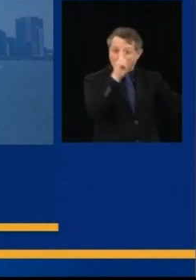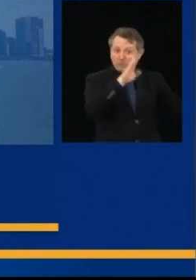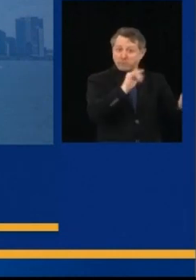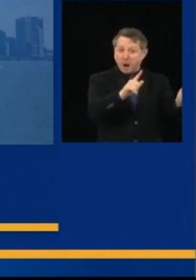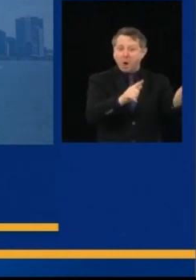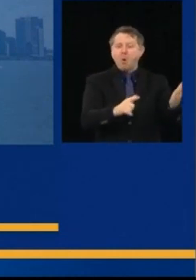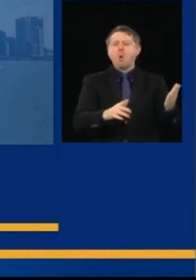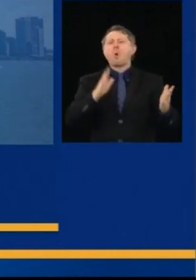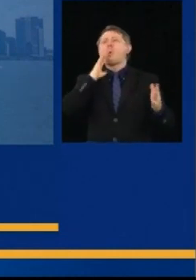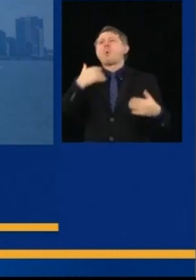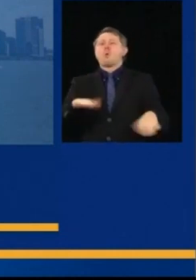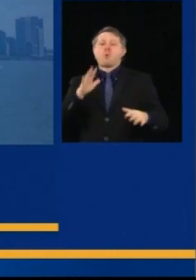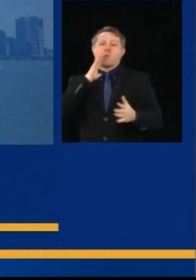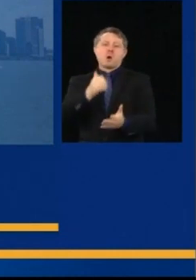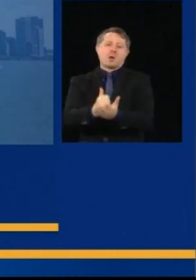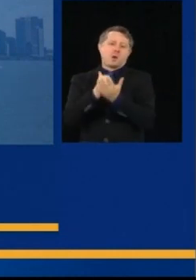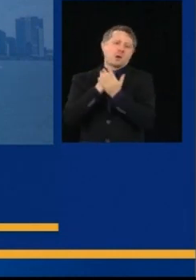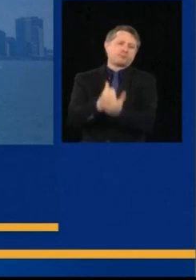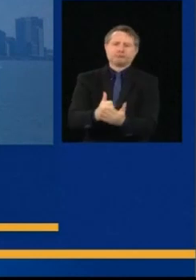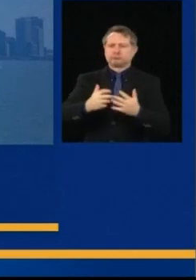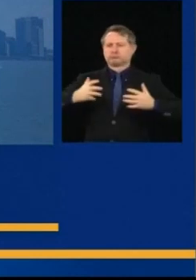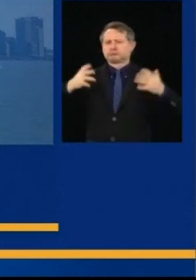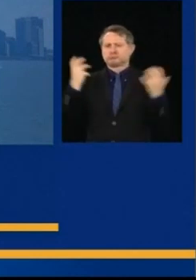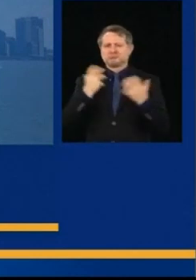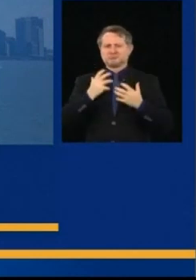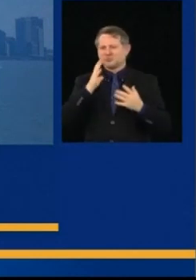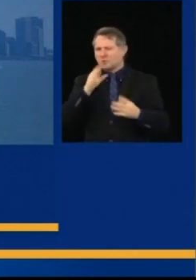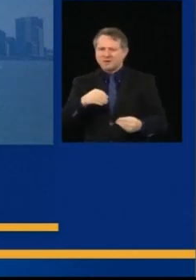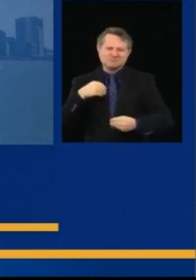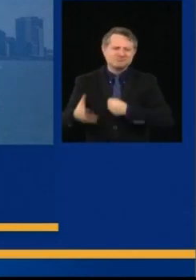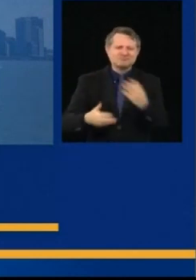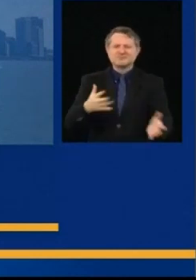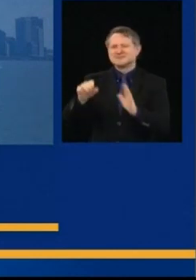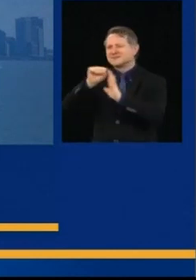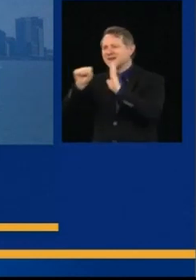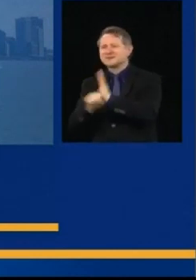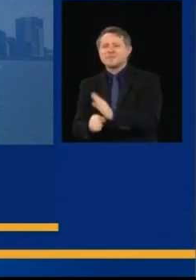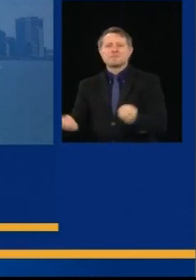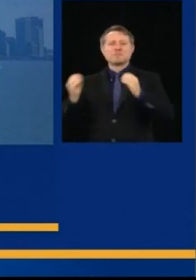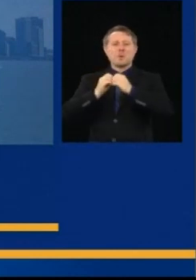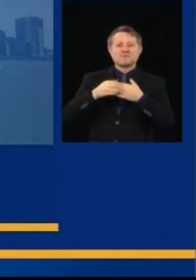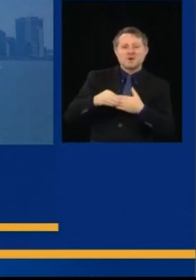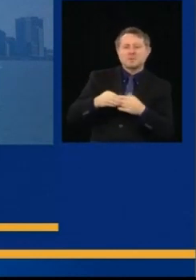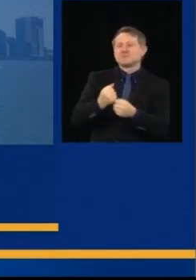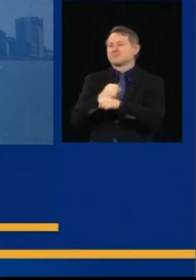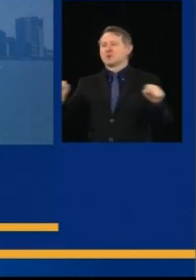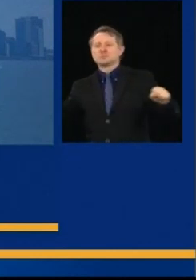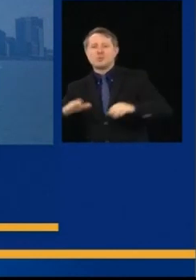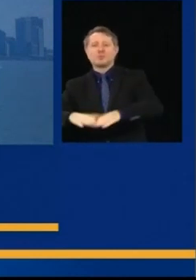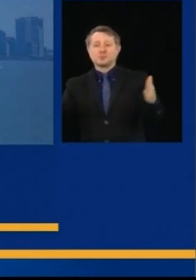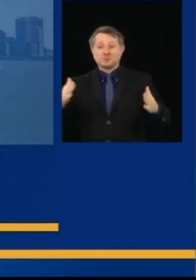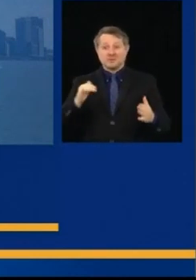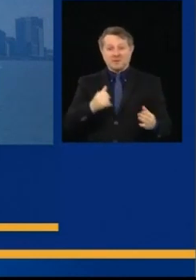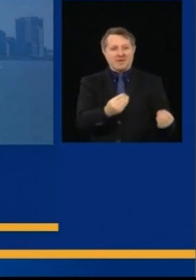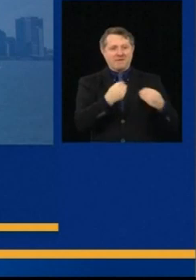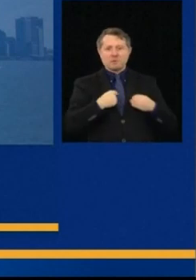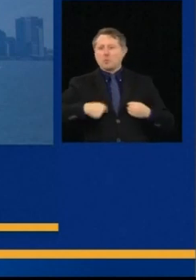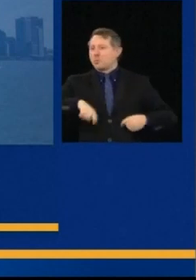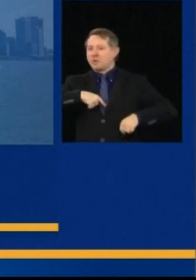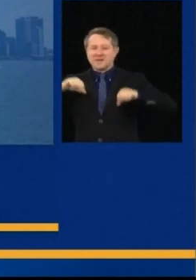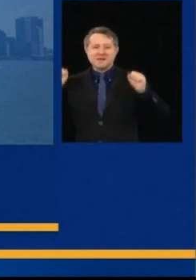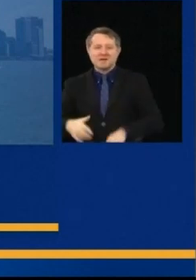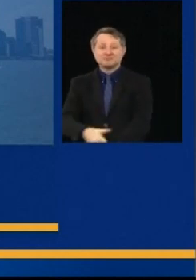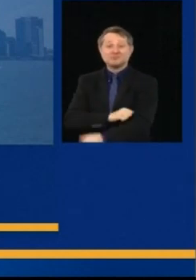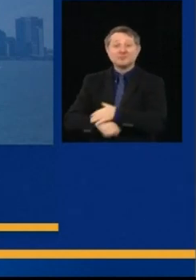going to give states the ability to do what they need to do to reopen. And we can take it from there, because we are New York